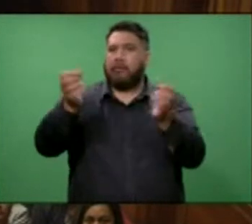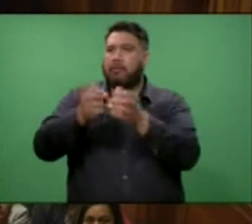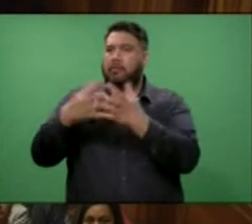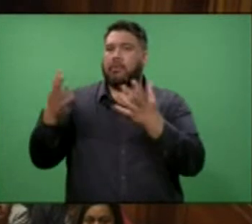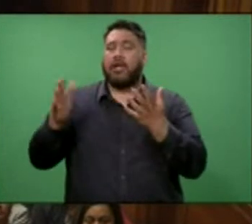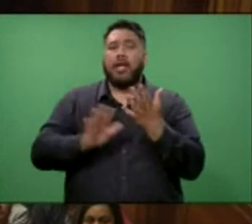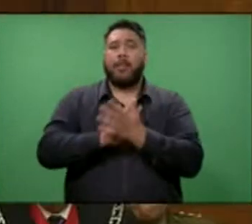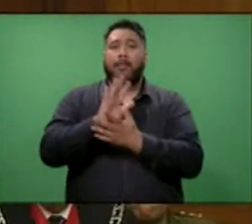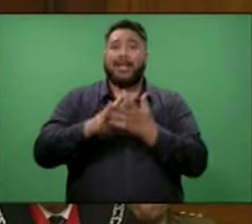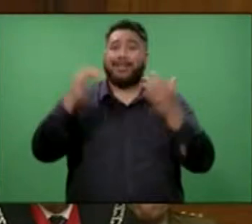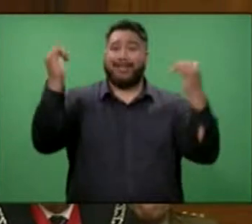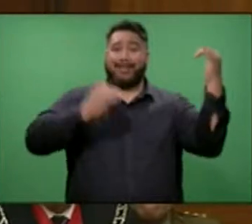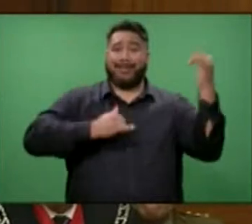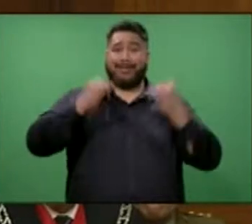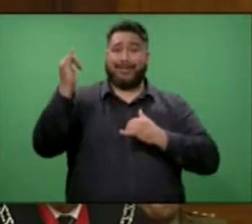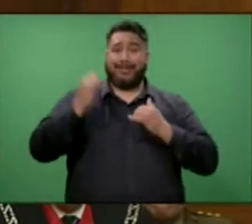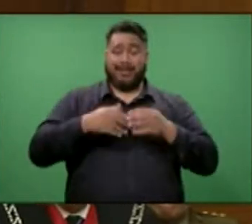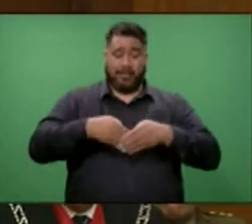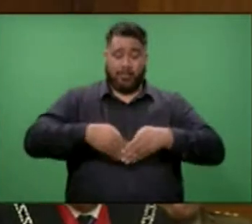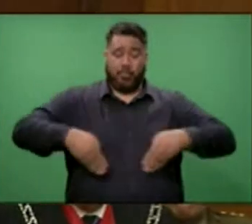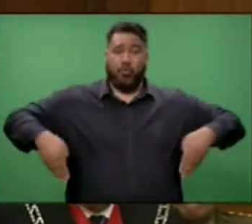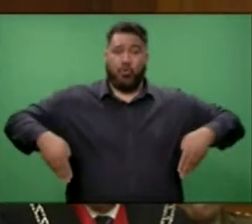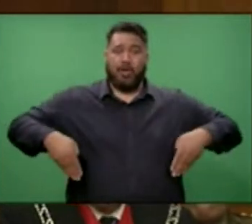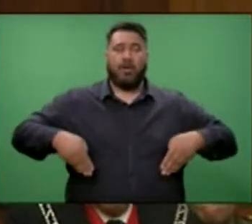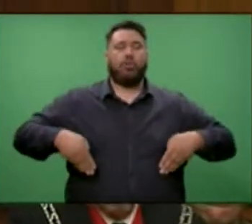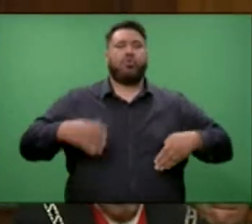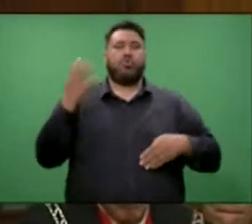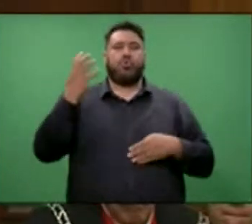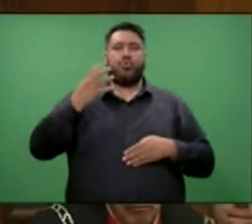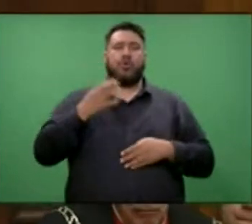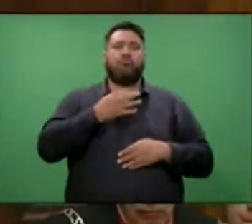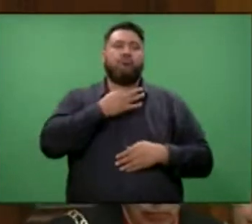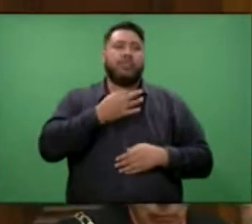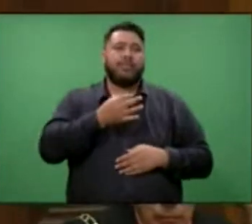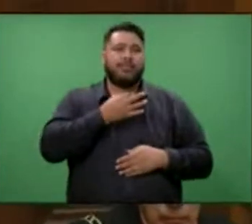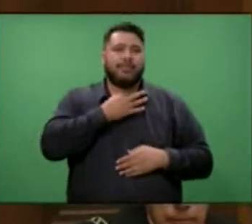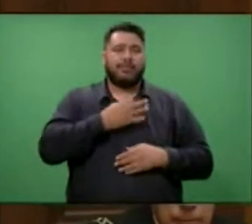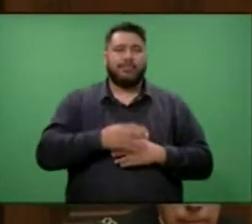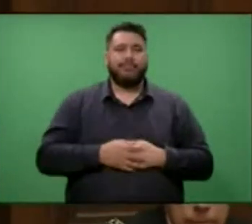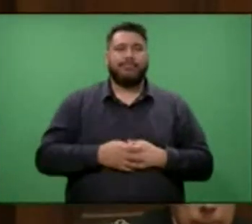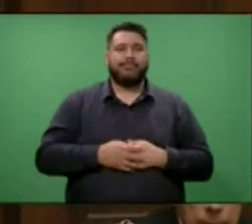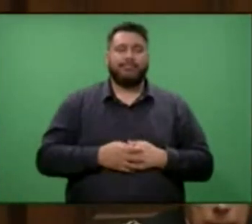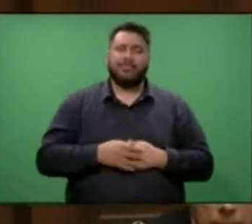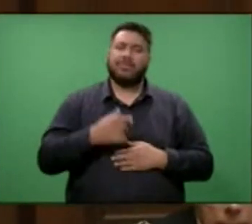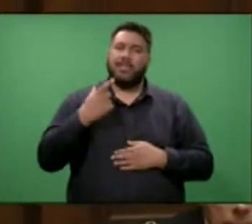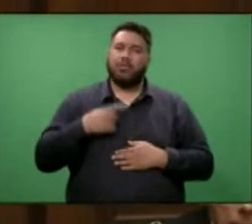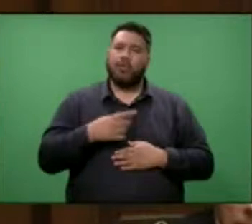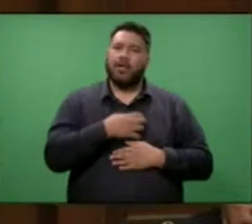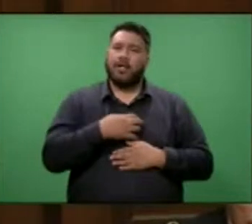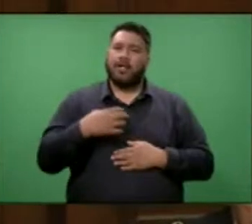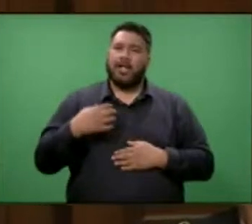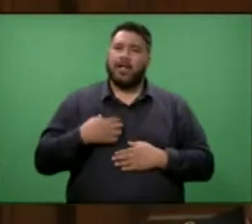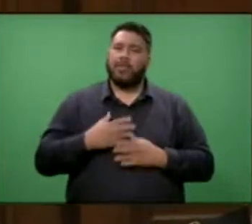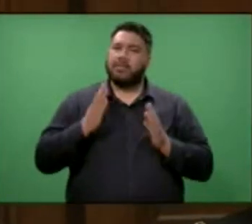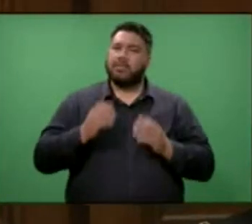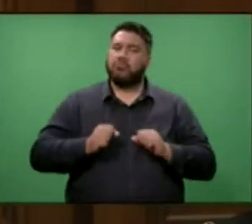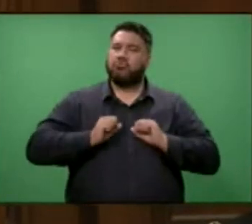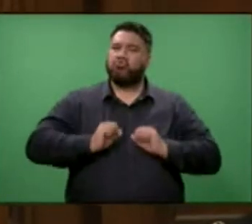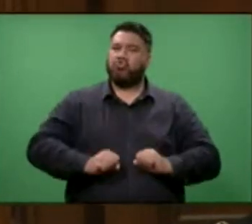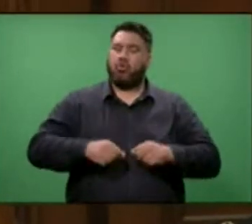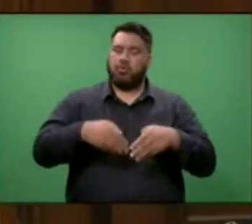the border with COVID increases. The government will continue to strengthen border